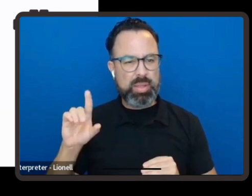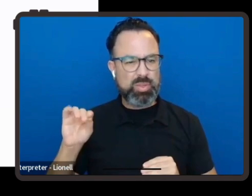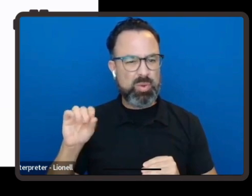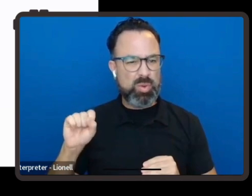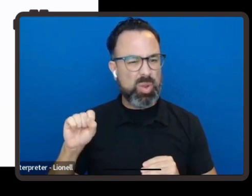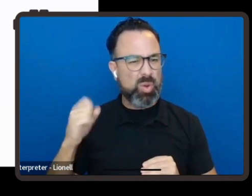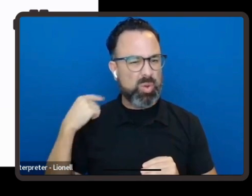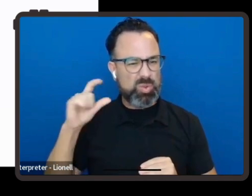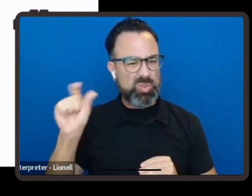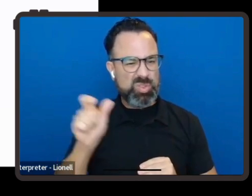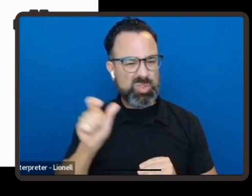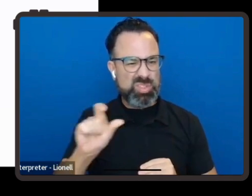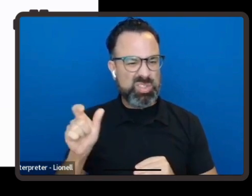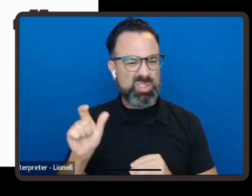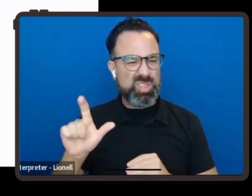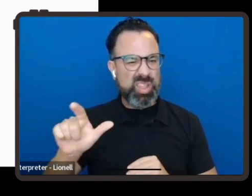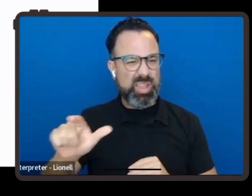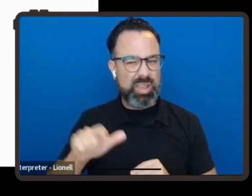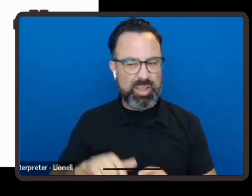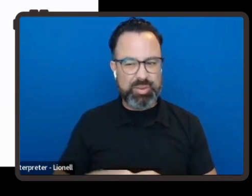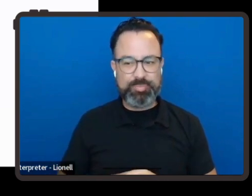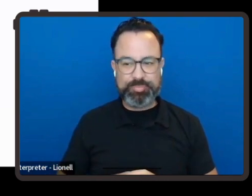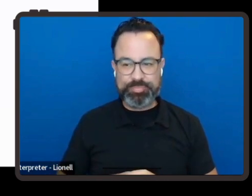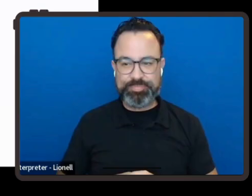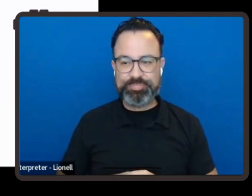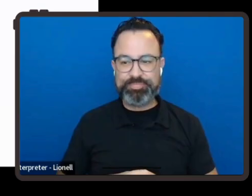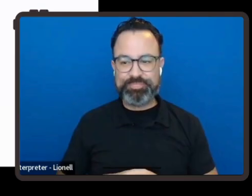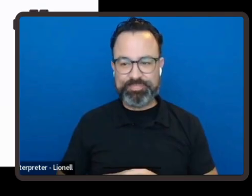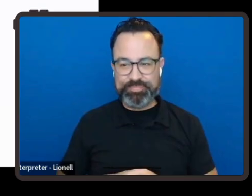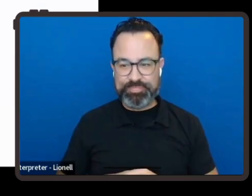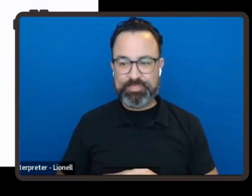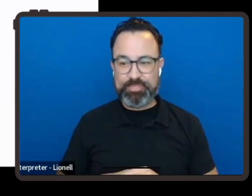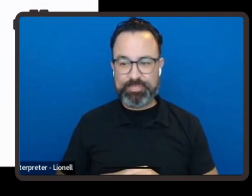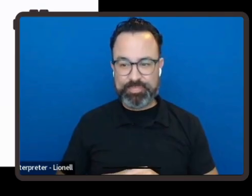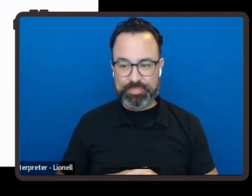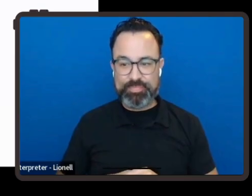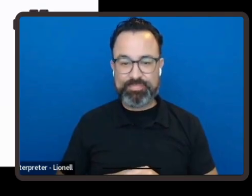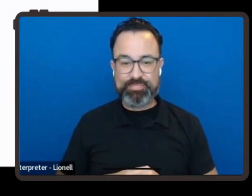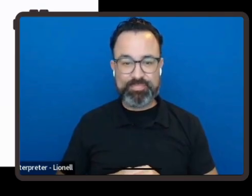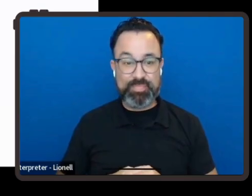On the next slide, you see other issues.